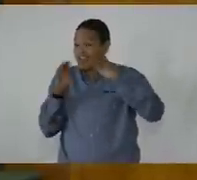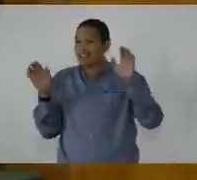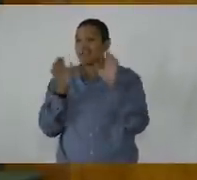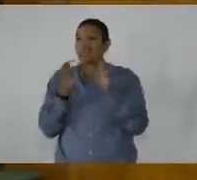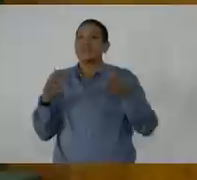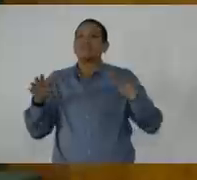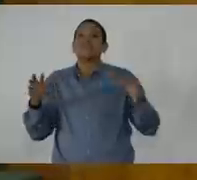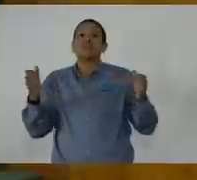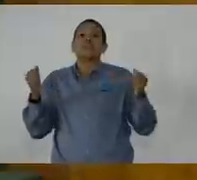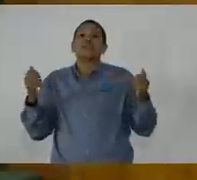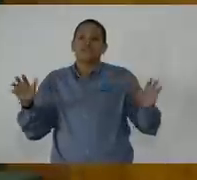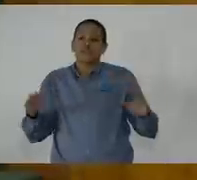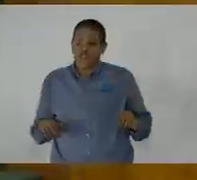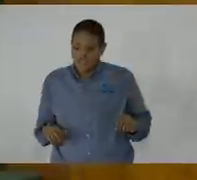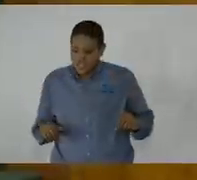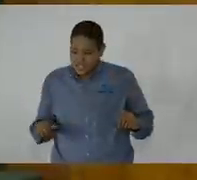audits.